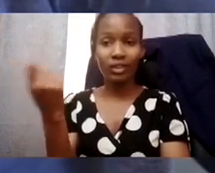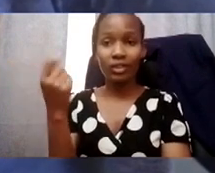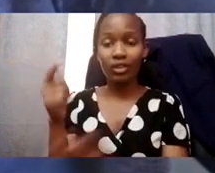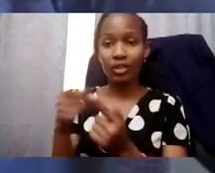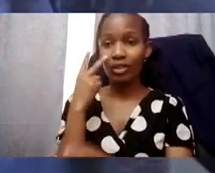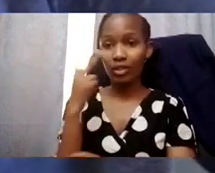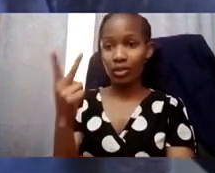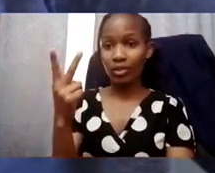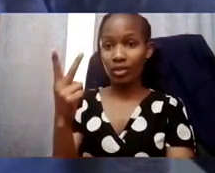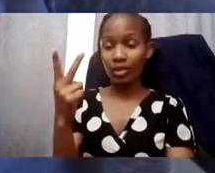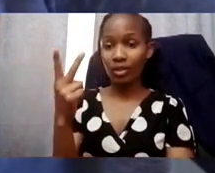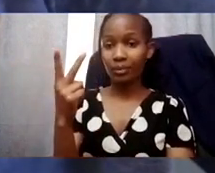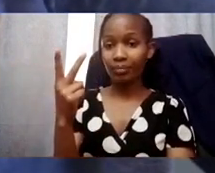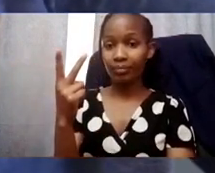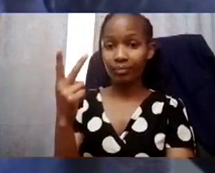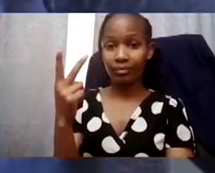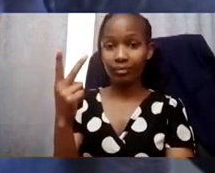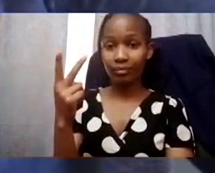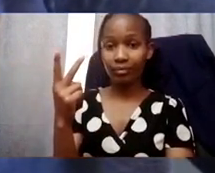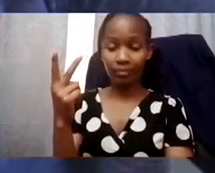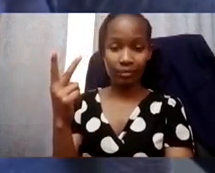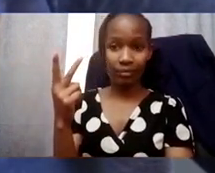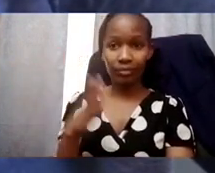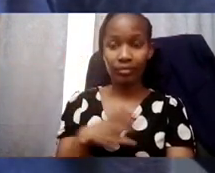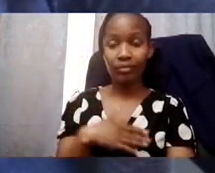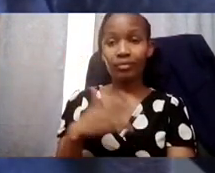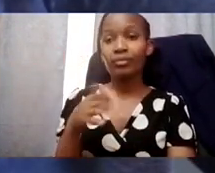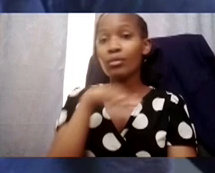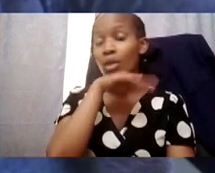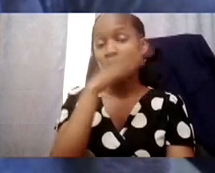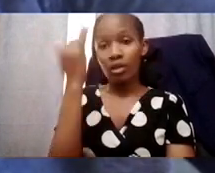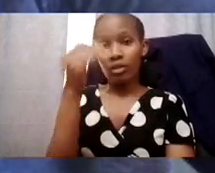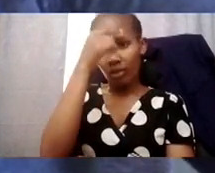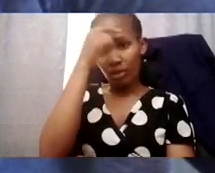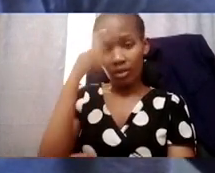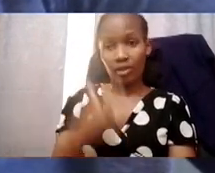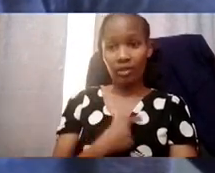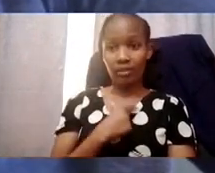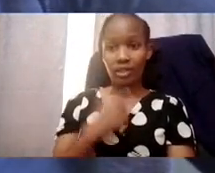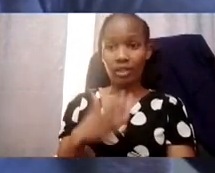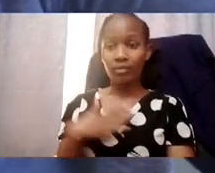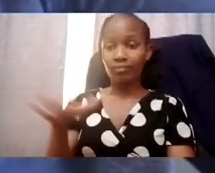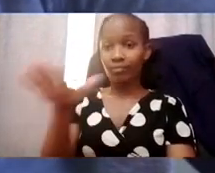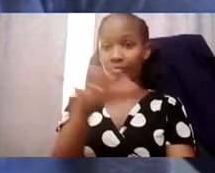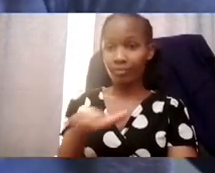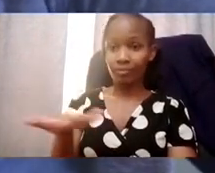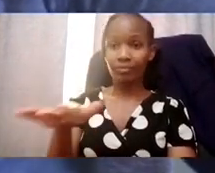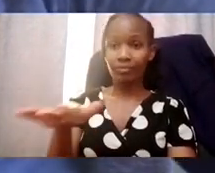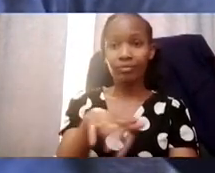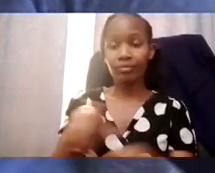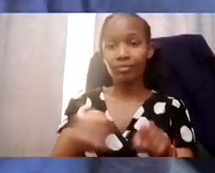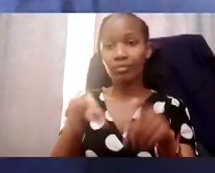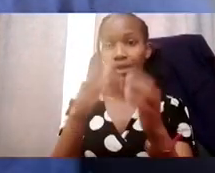our former Prime Minister Raila, because he visited our area, and it's also a family friend.